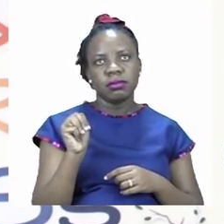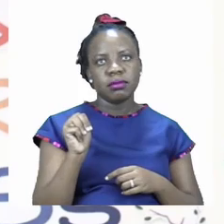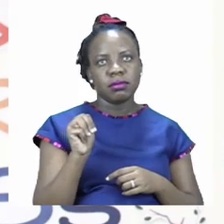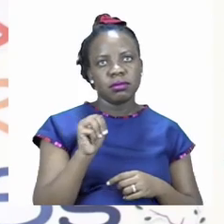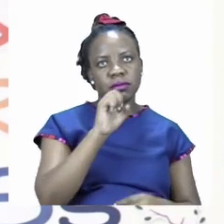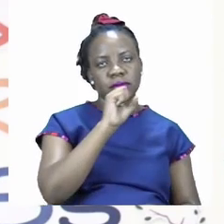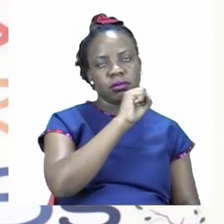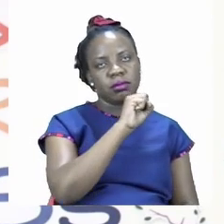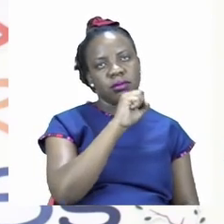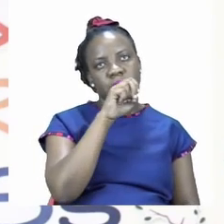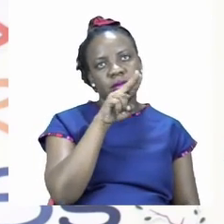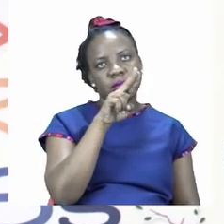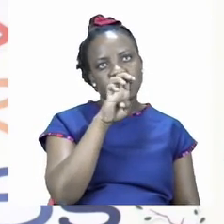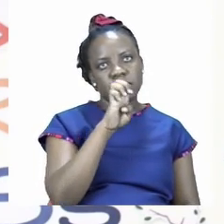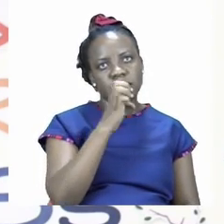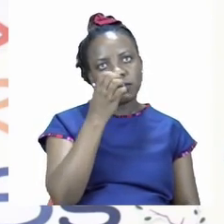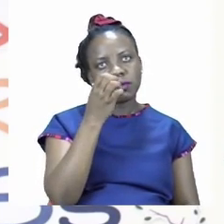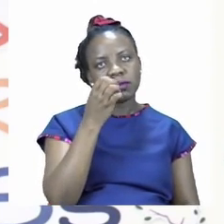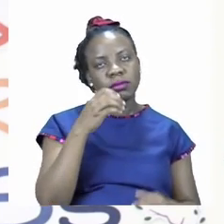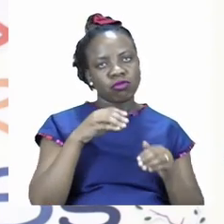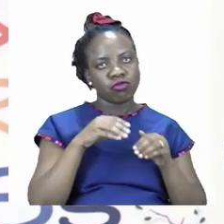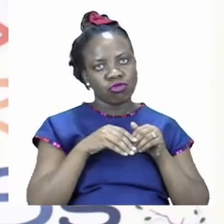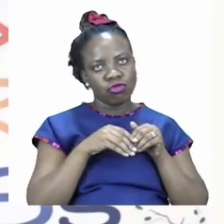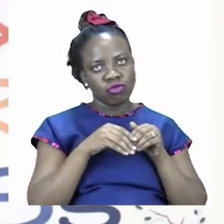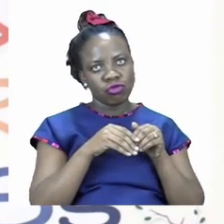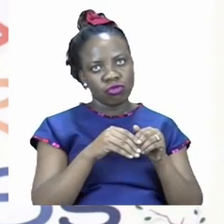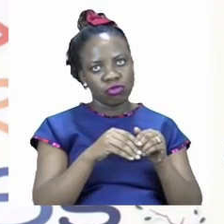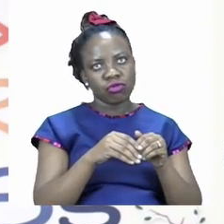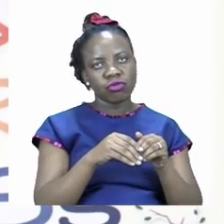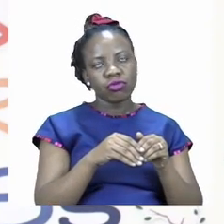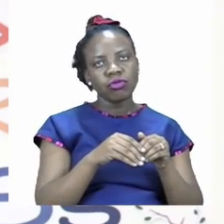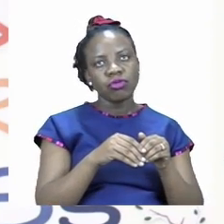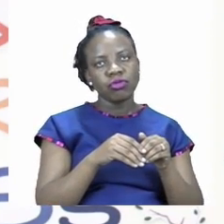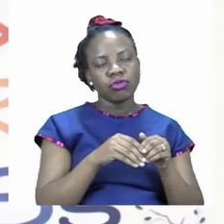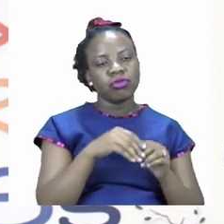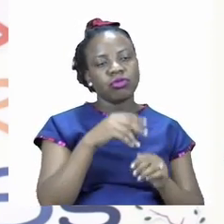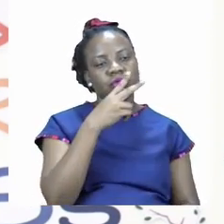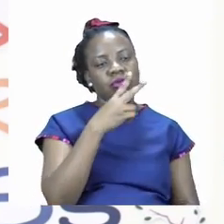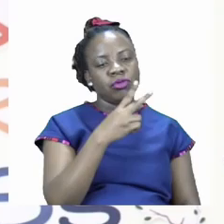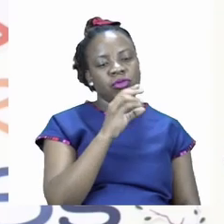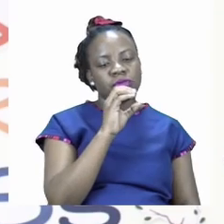saying, Sue has traveled 200